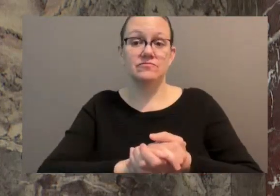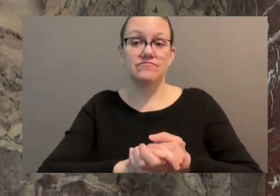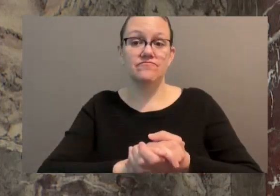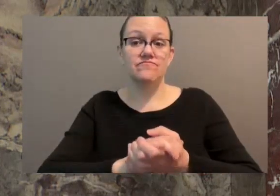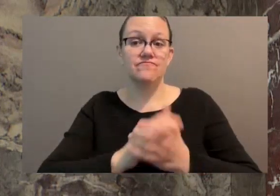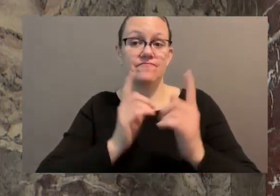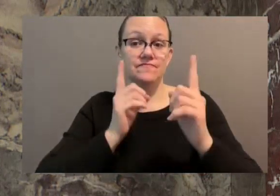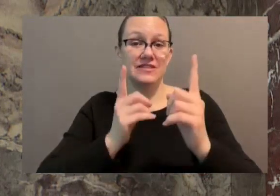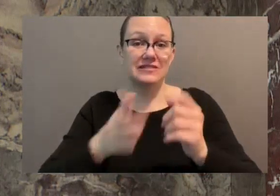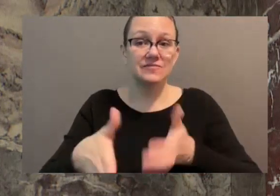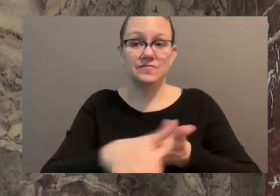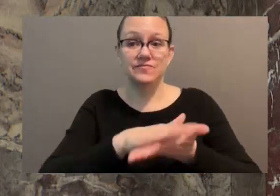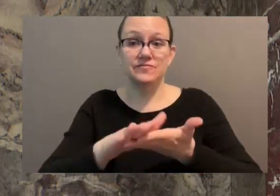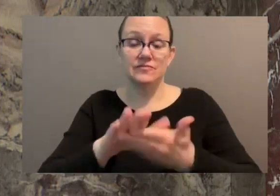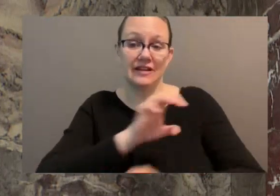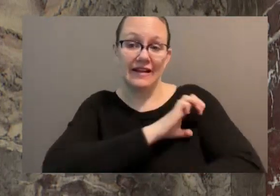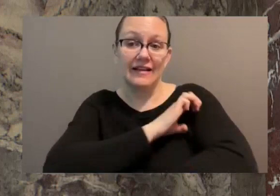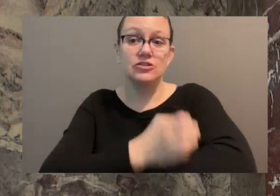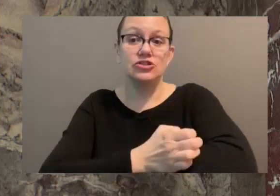Speaker,